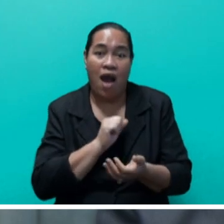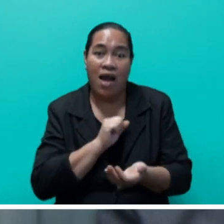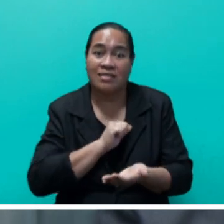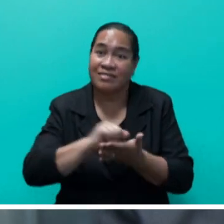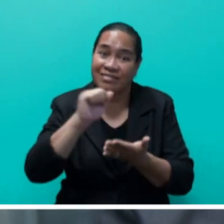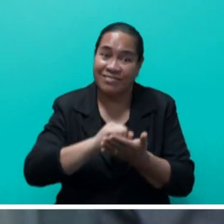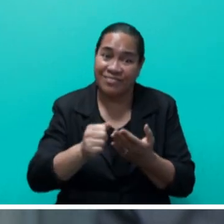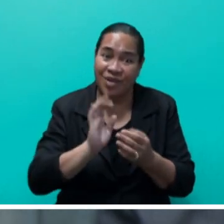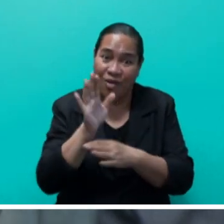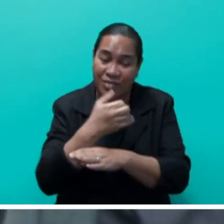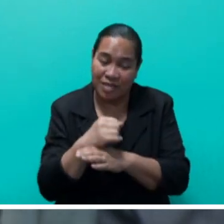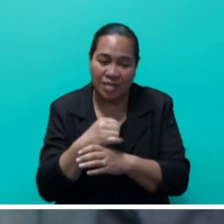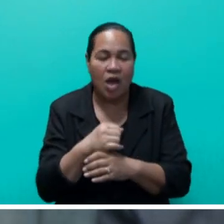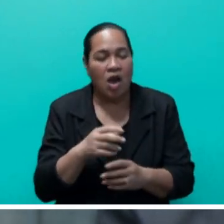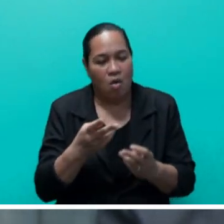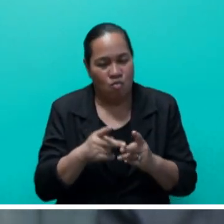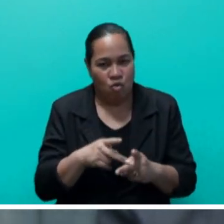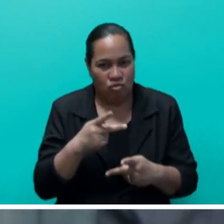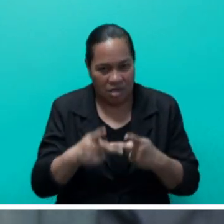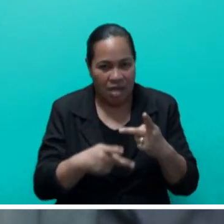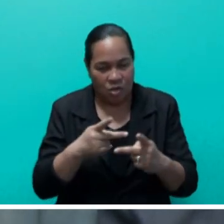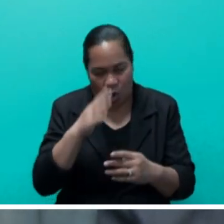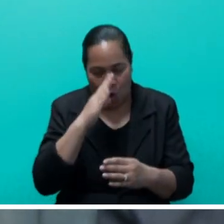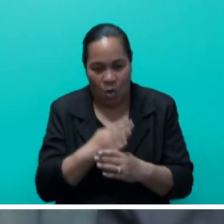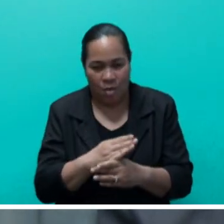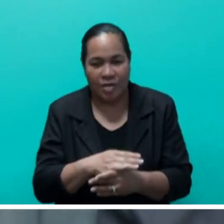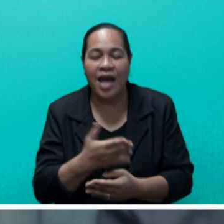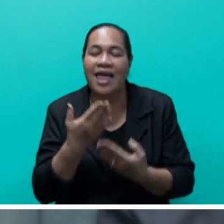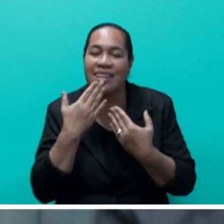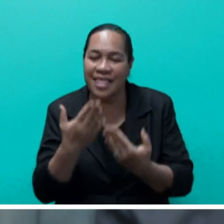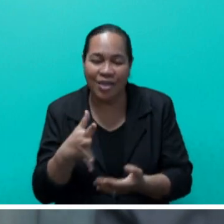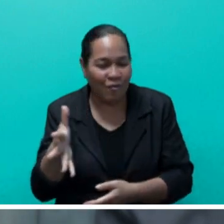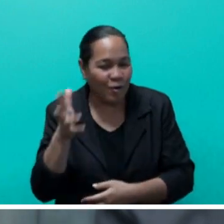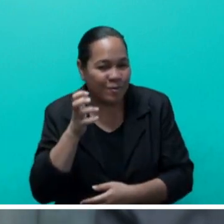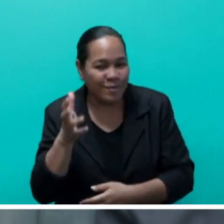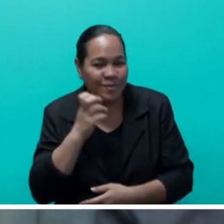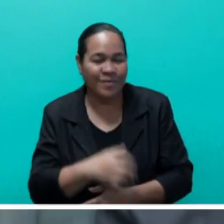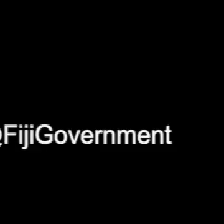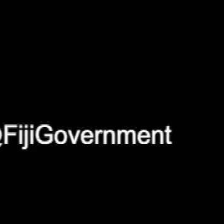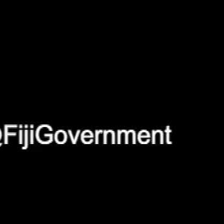all members of this House for their indulgence. Namaste.